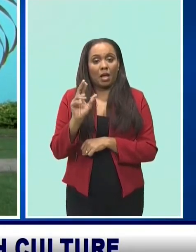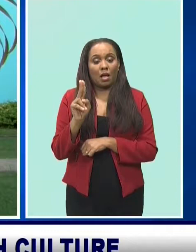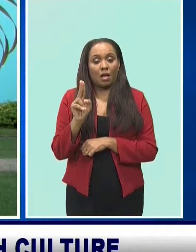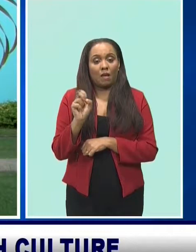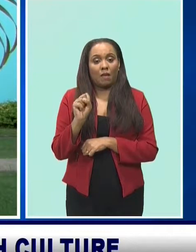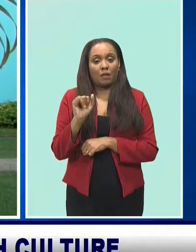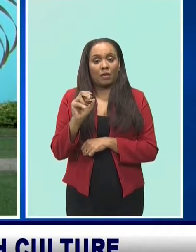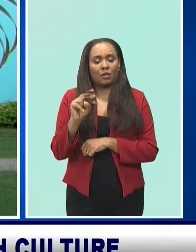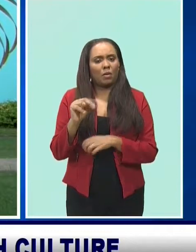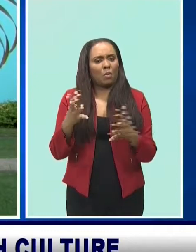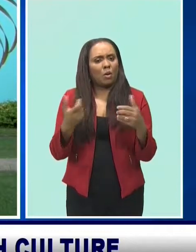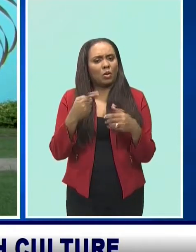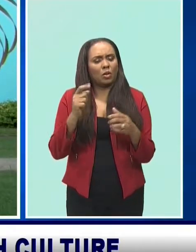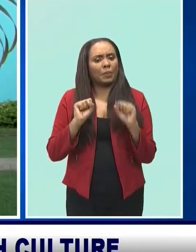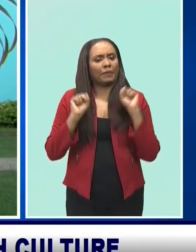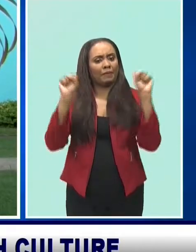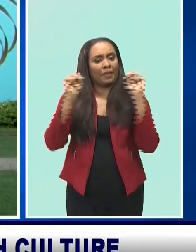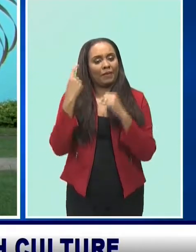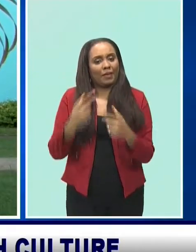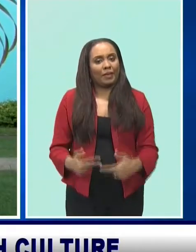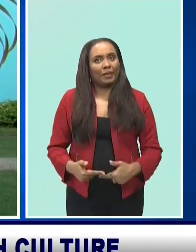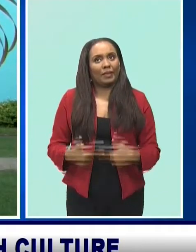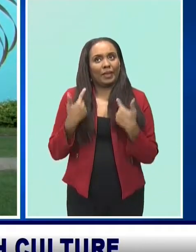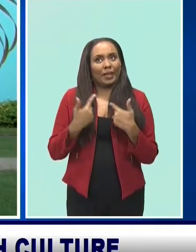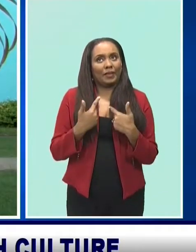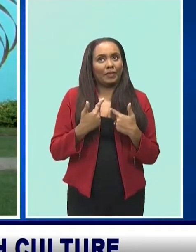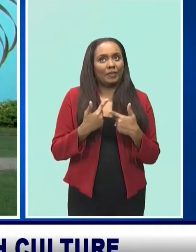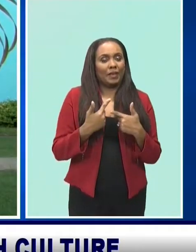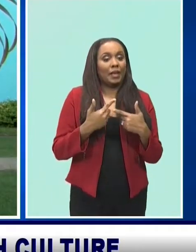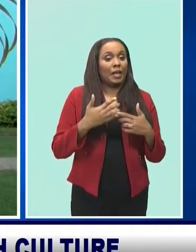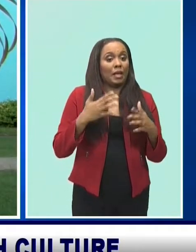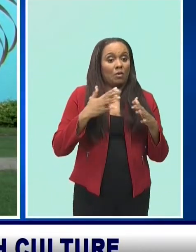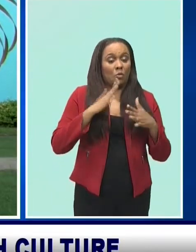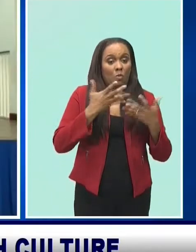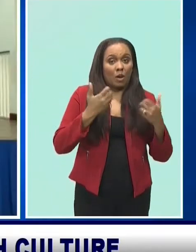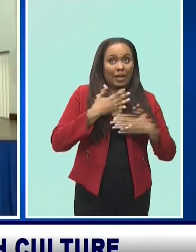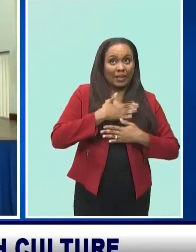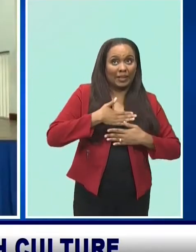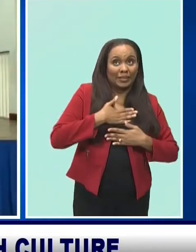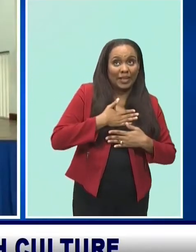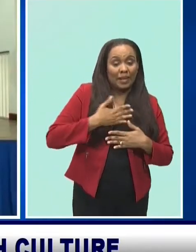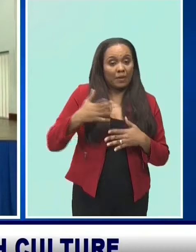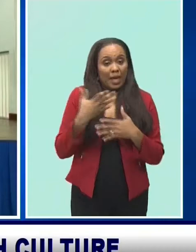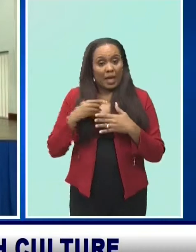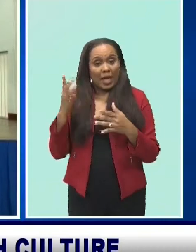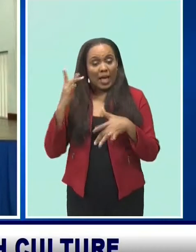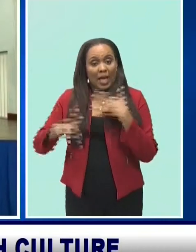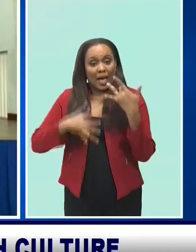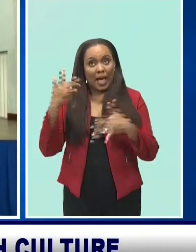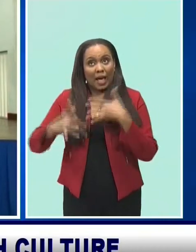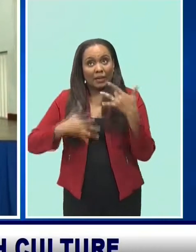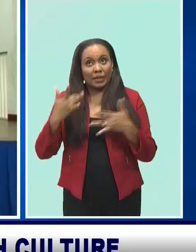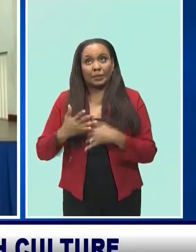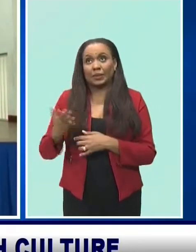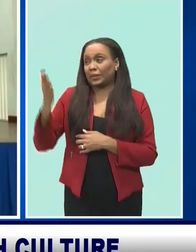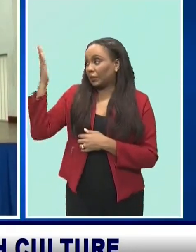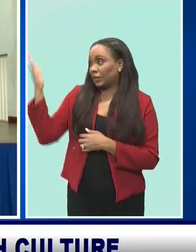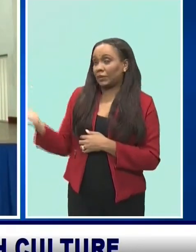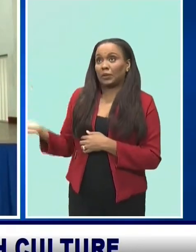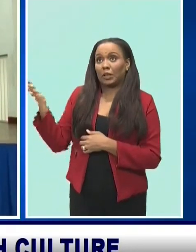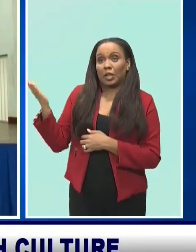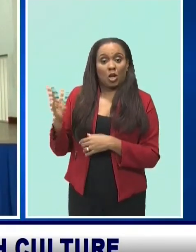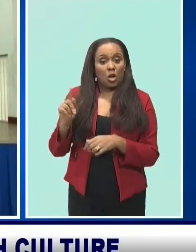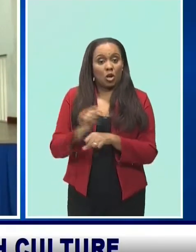for life through engaging events that fuse entertainment, education, and excitement. March and march. Let's go. That's